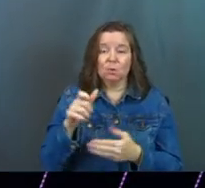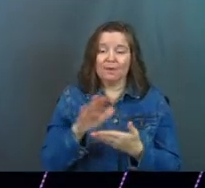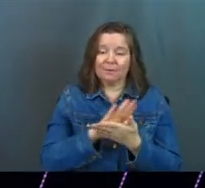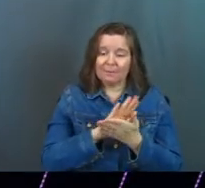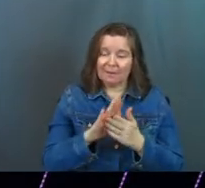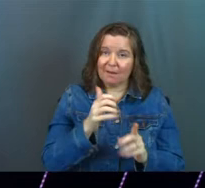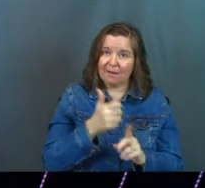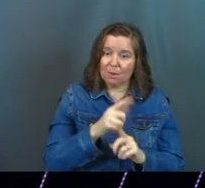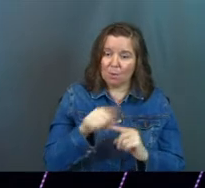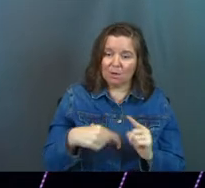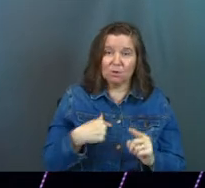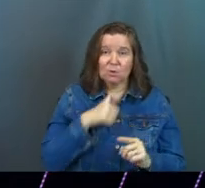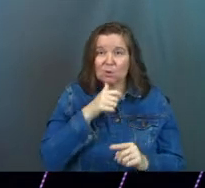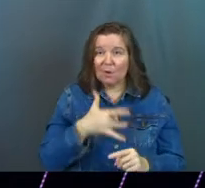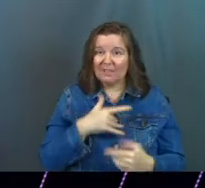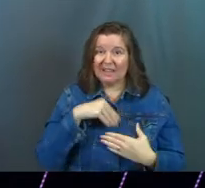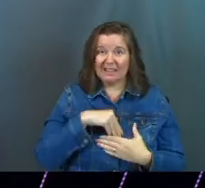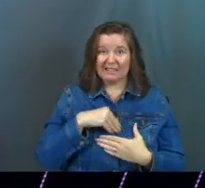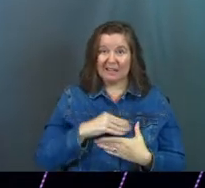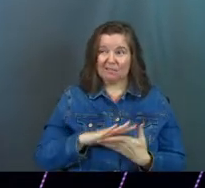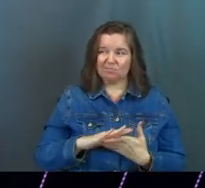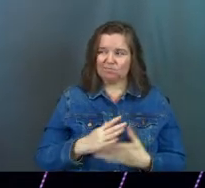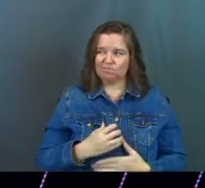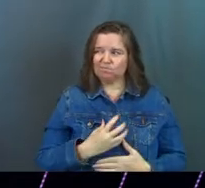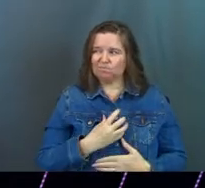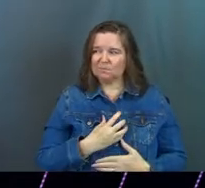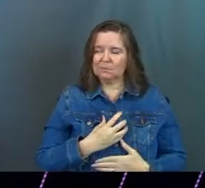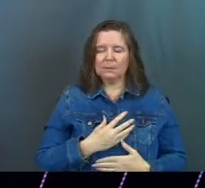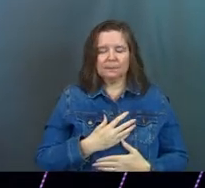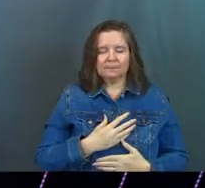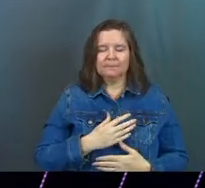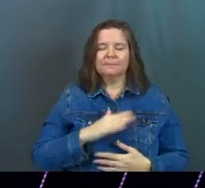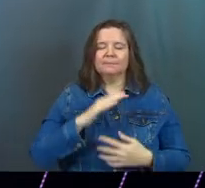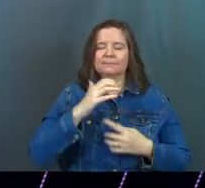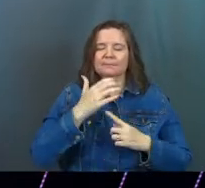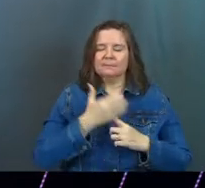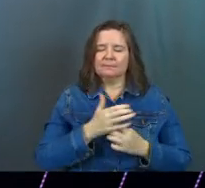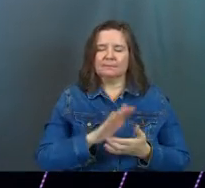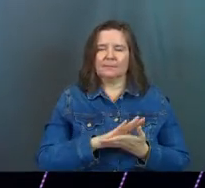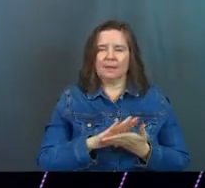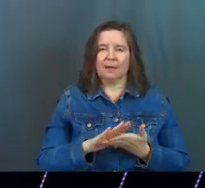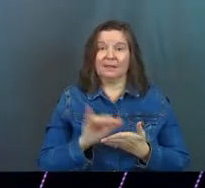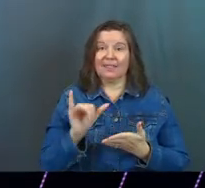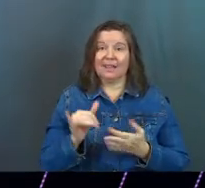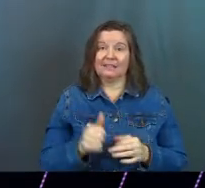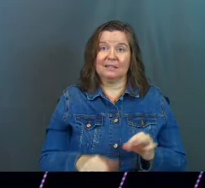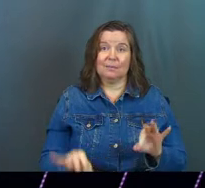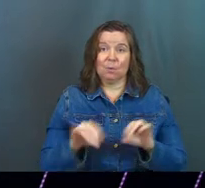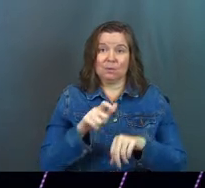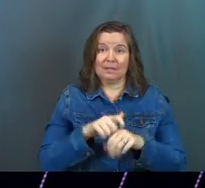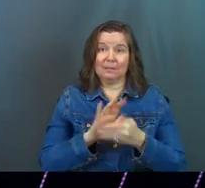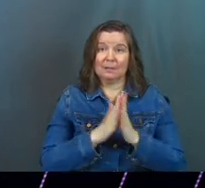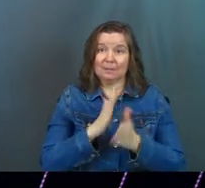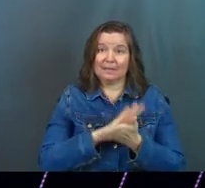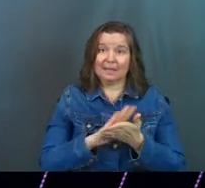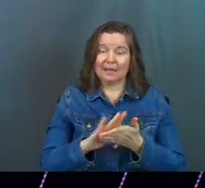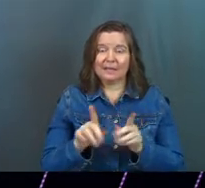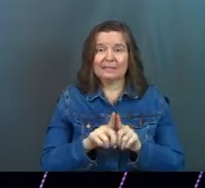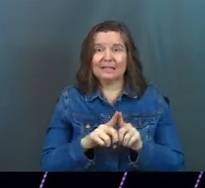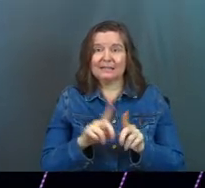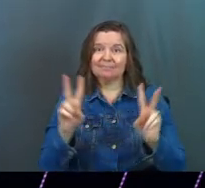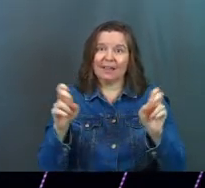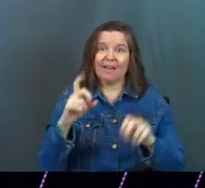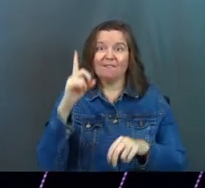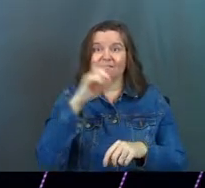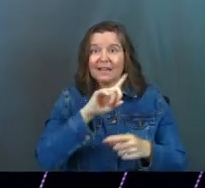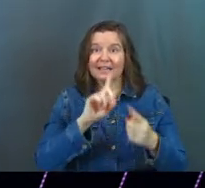to be kind when you don't feel it. And that's the most important time to be kind. It's almost like saying fake it